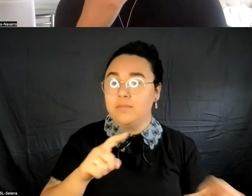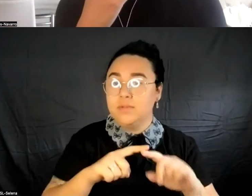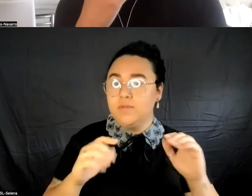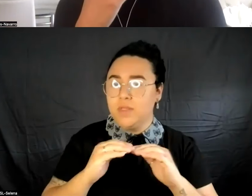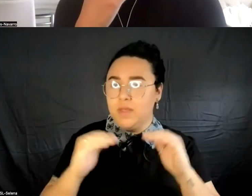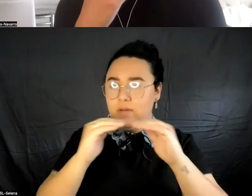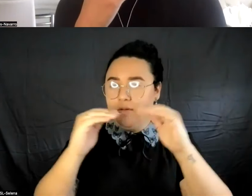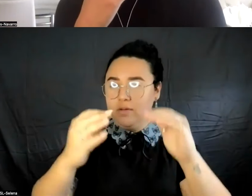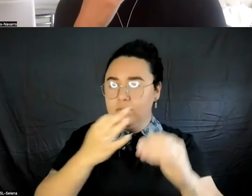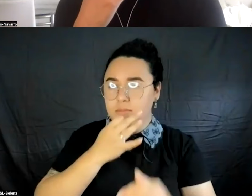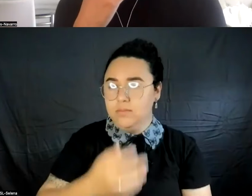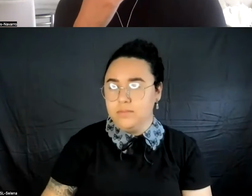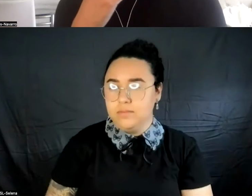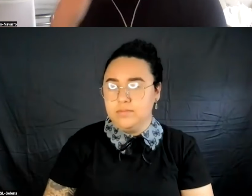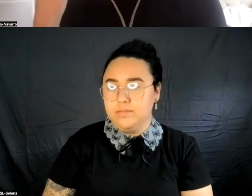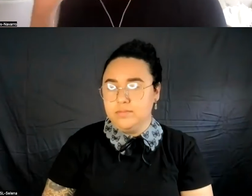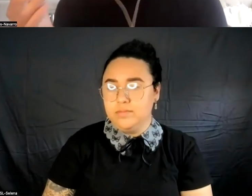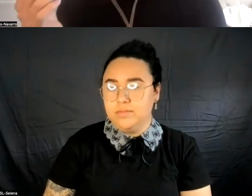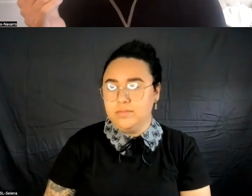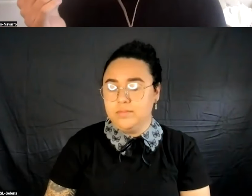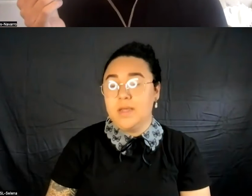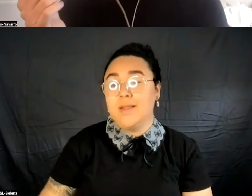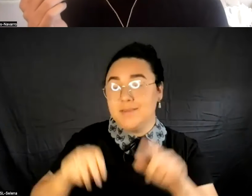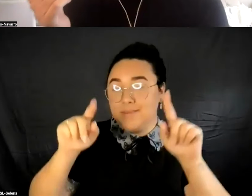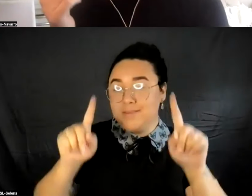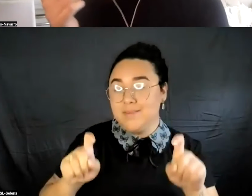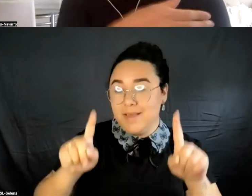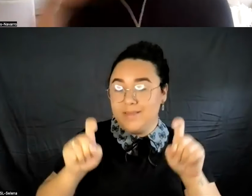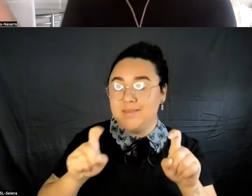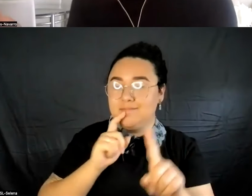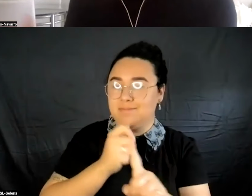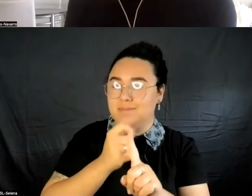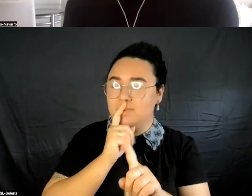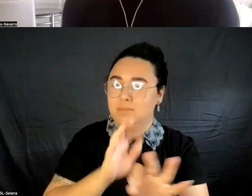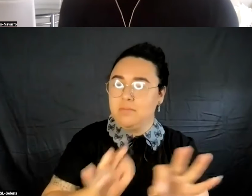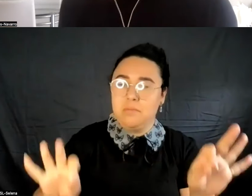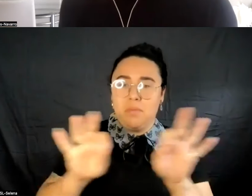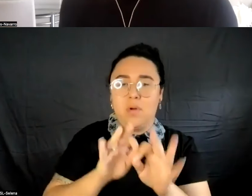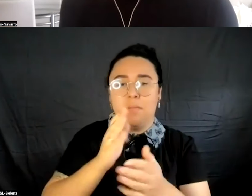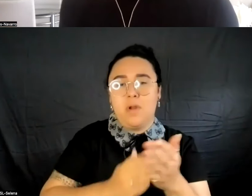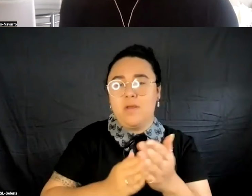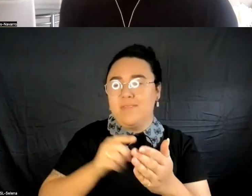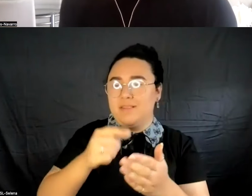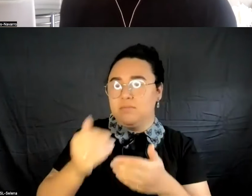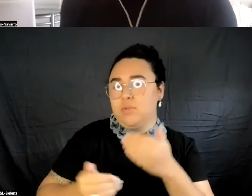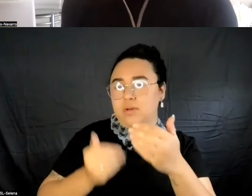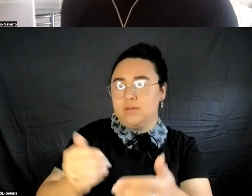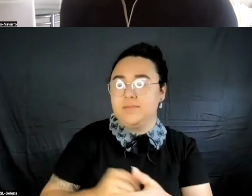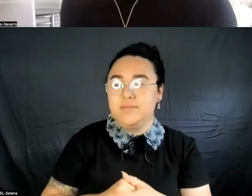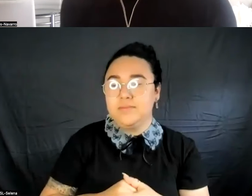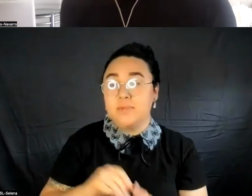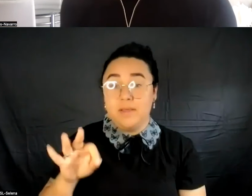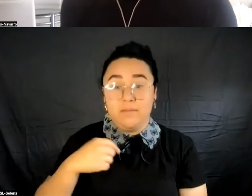expertise, and that testing plays an important part of the whole process. Because if we are